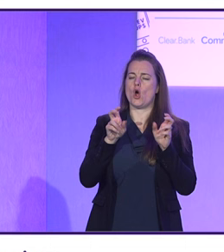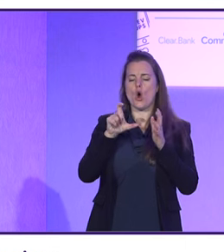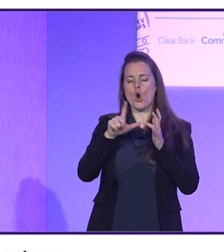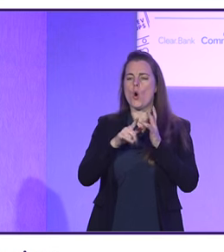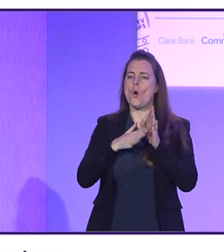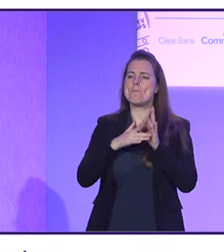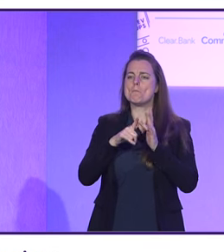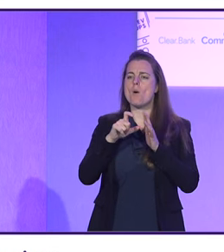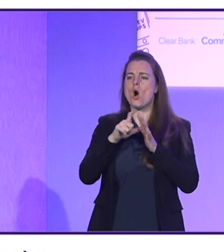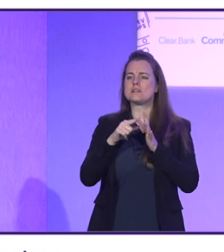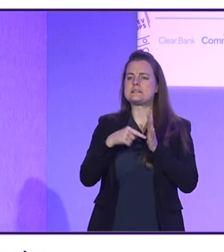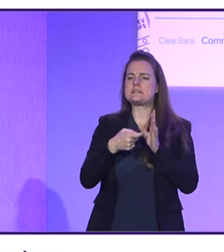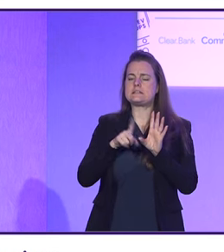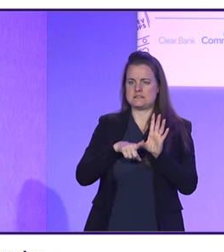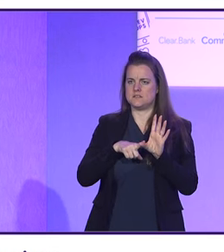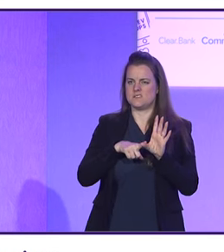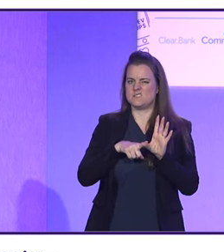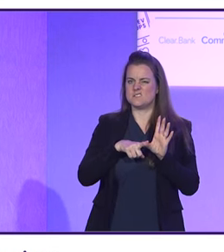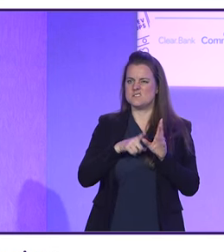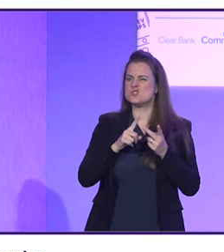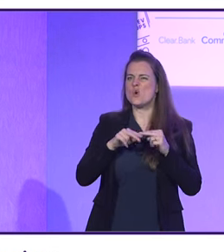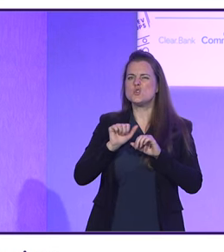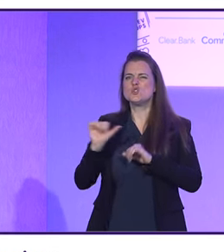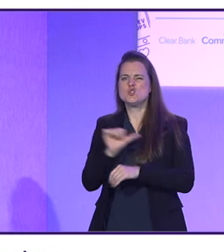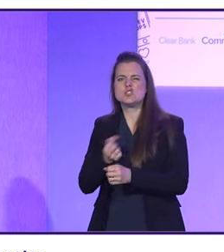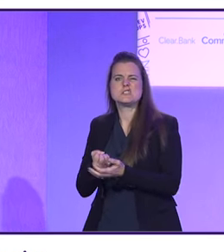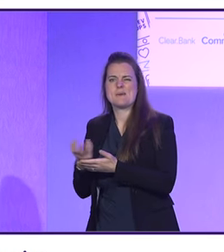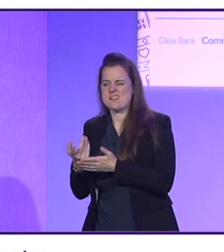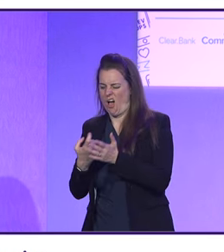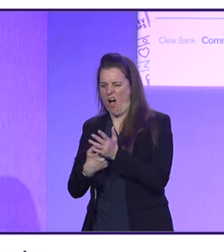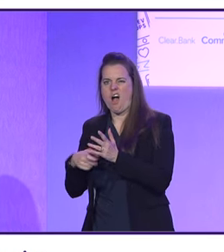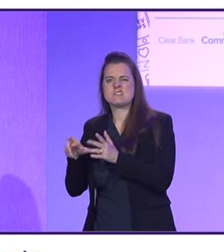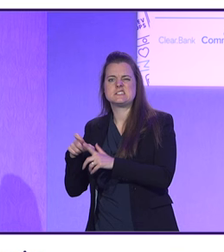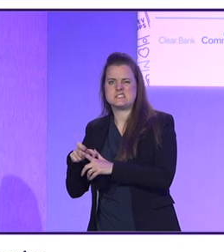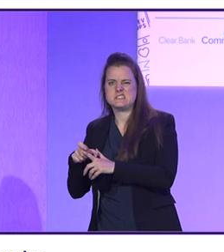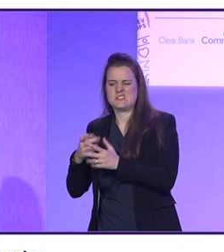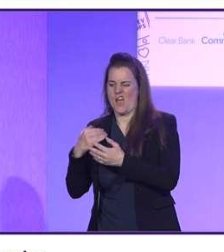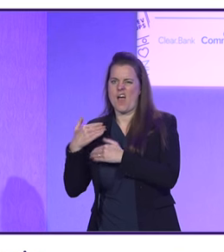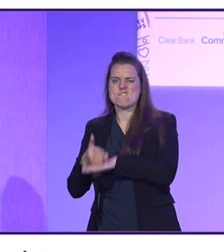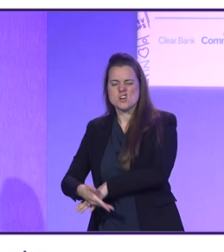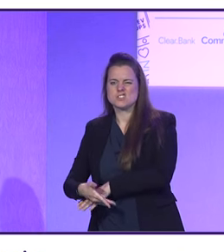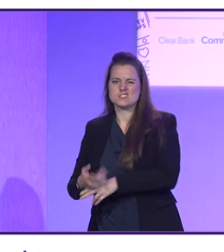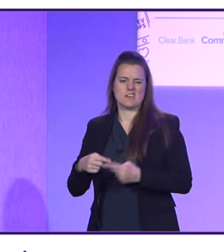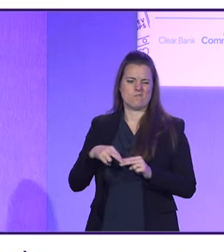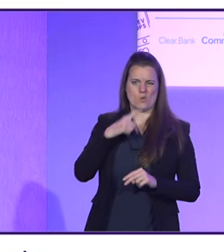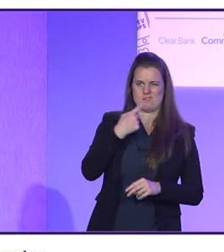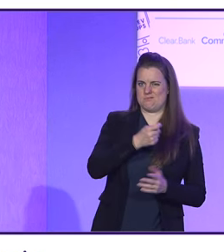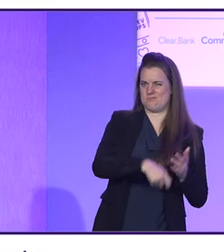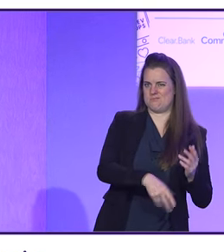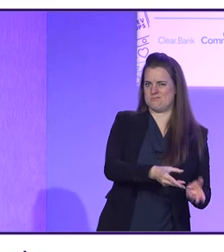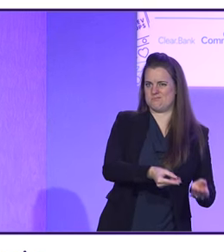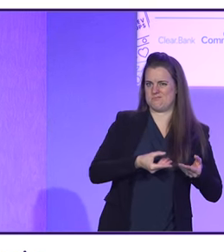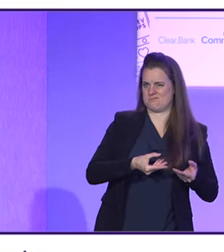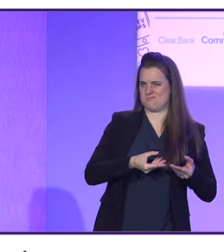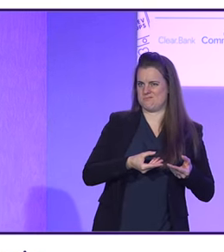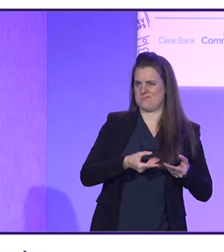buy that. You shouldn't be spending your R&D efforts on that. So buy a PaaS. Look at all the things you